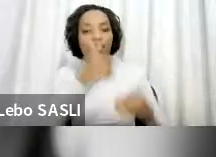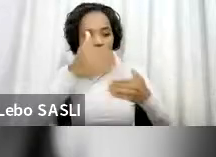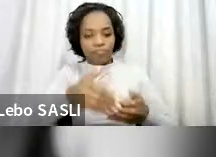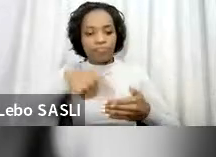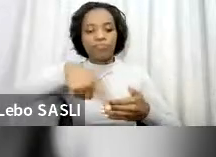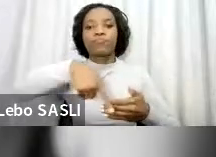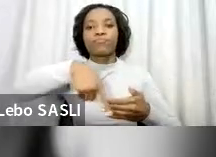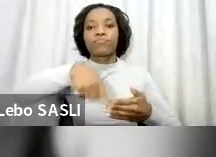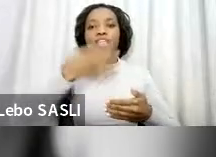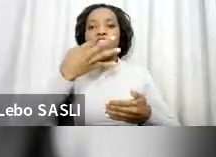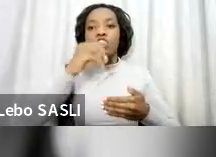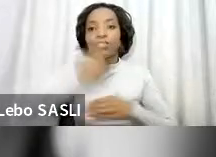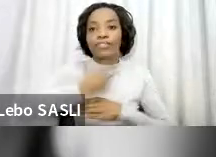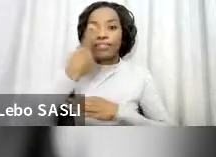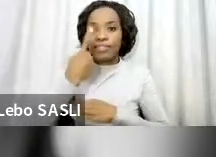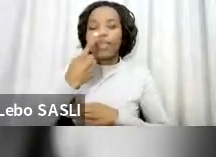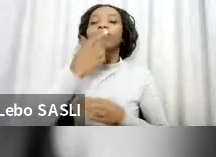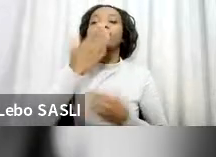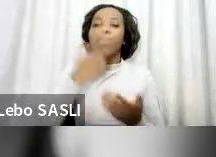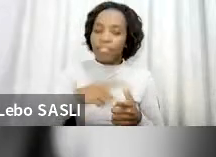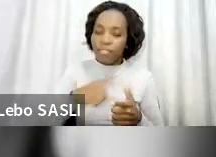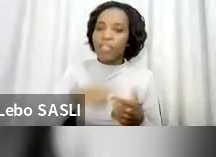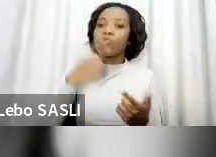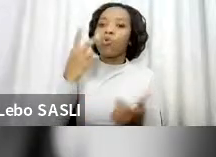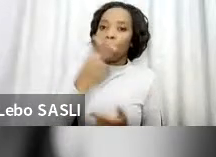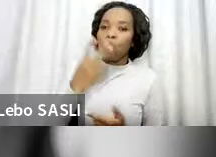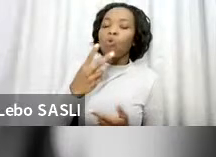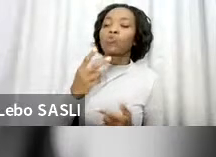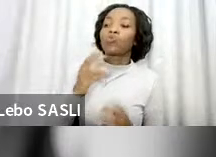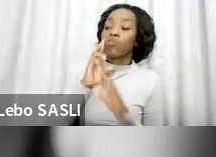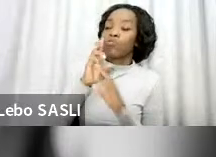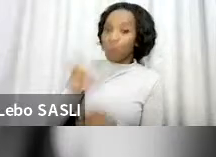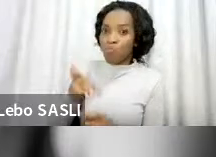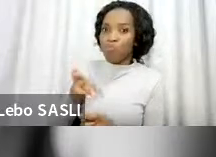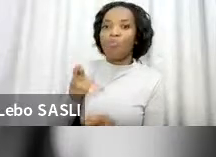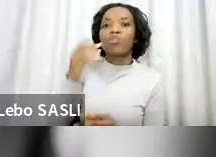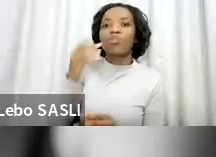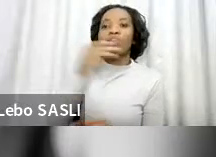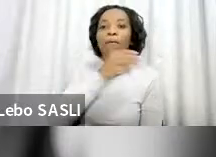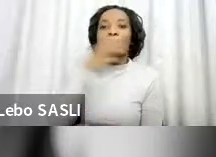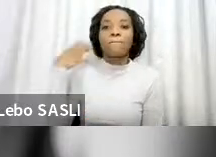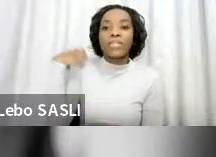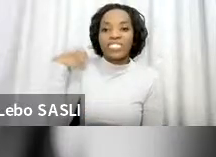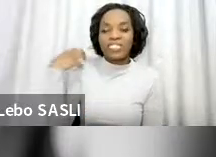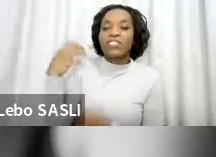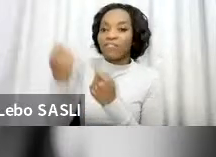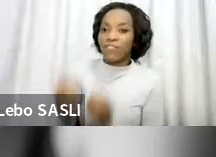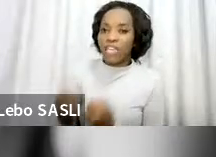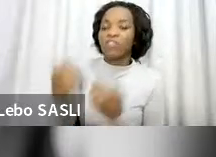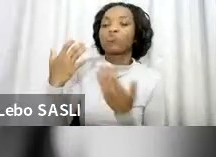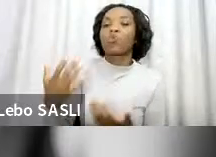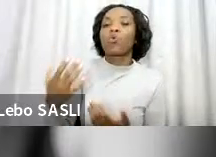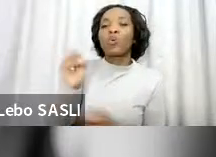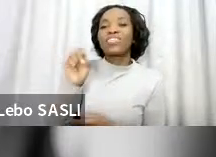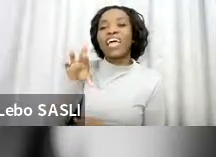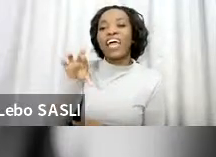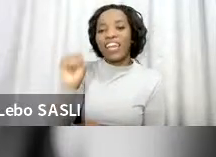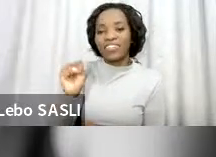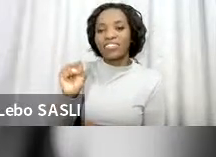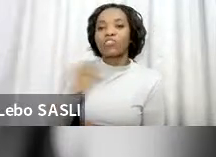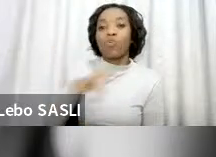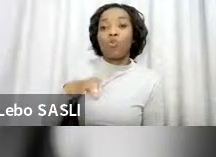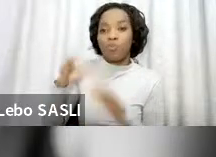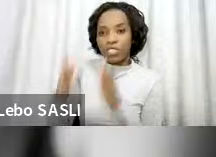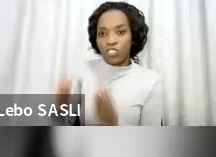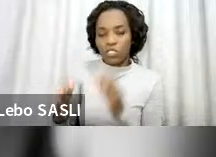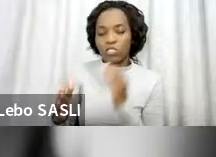tax ombudsman report to the Minister of Finance or the SARS Commissioner. However, I need to emphasize that